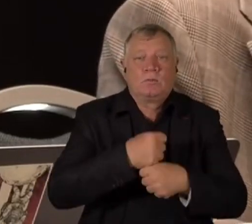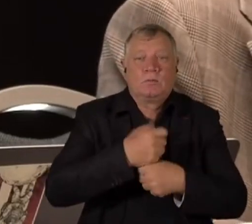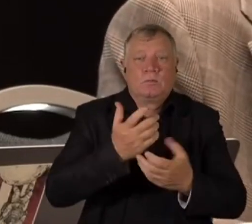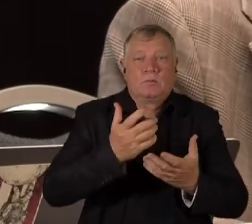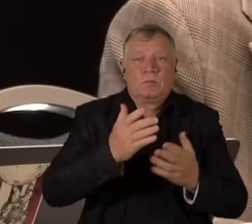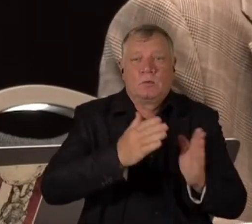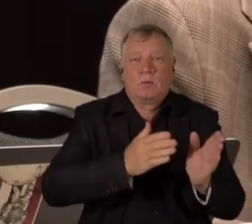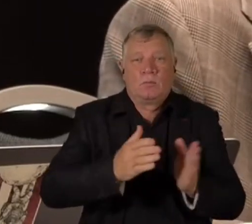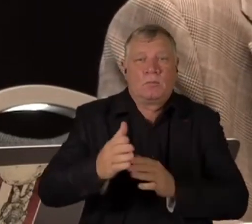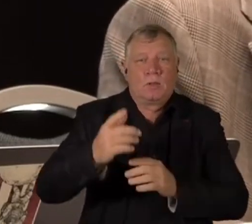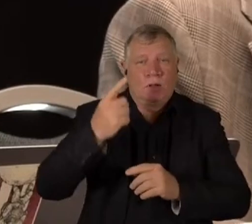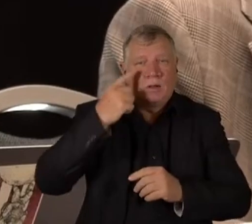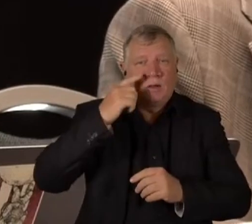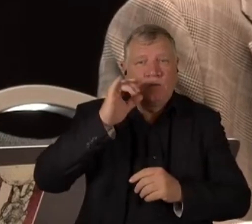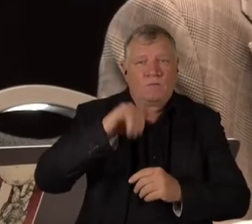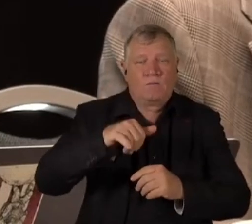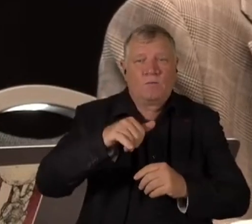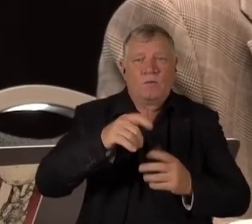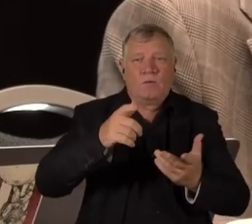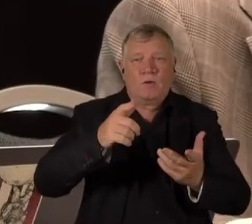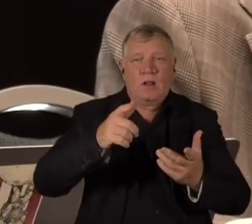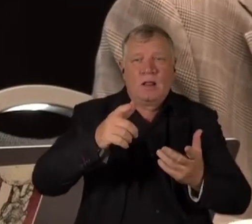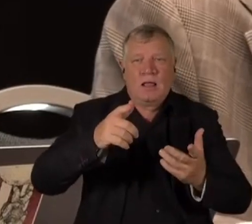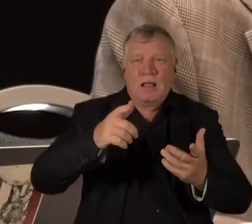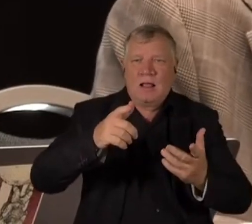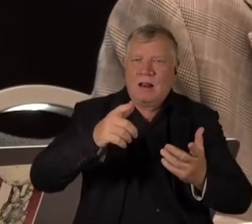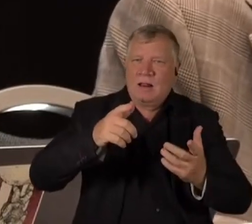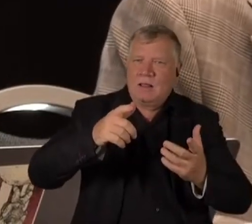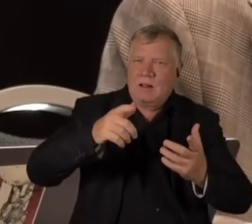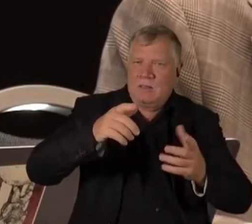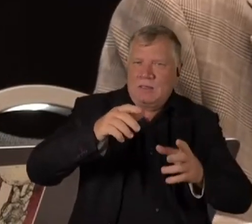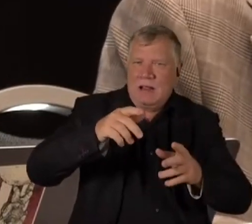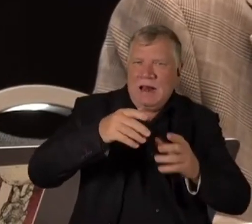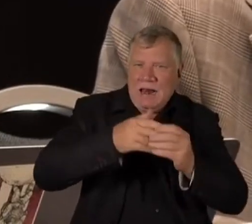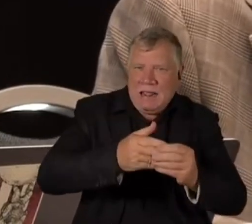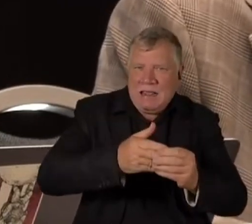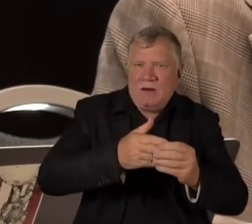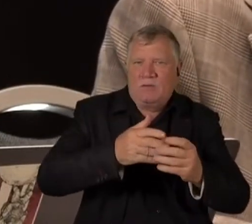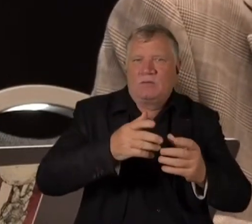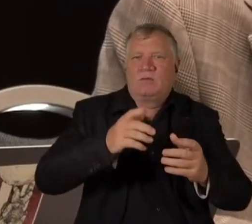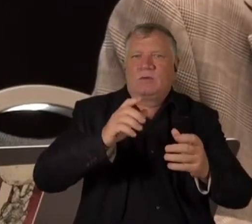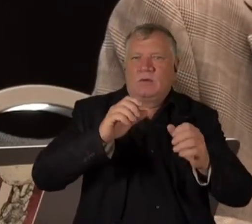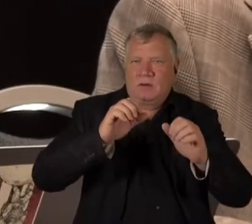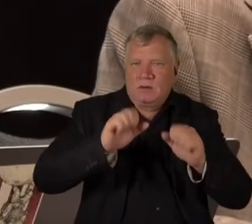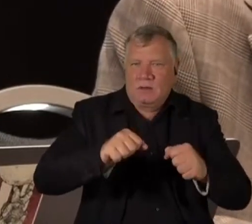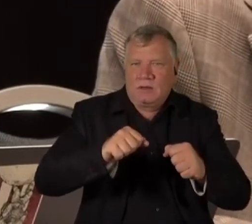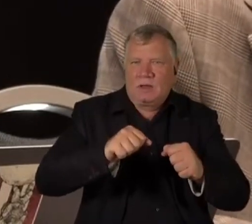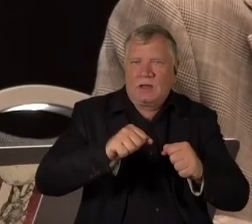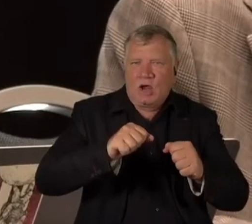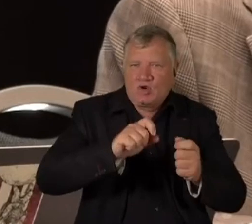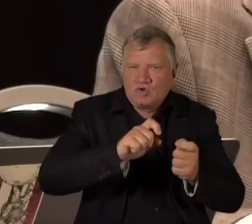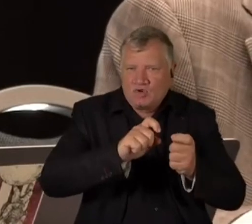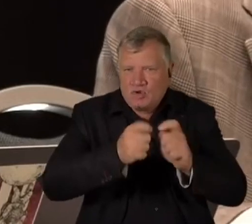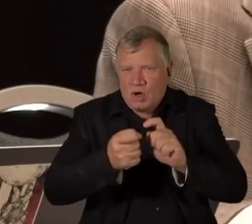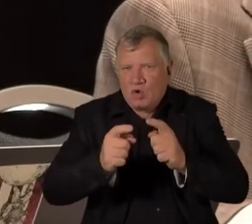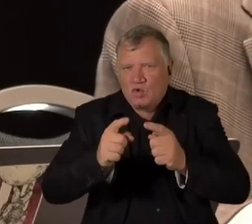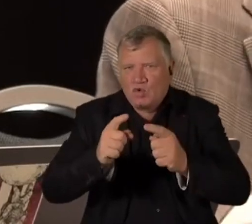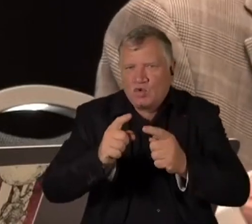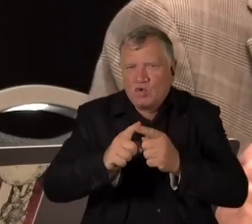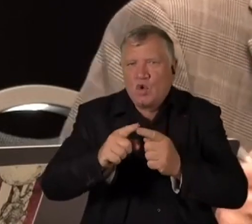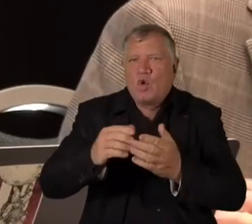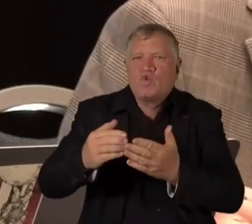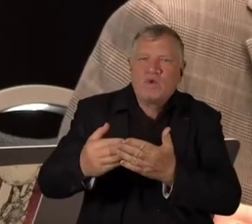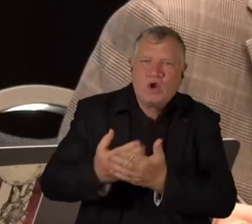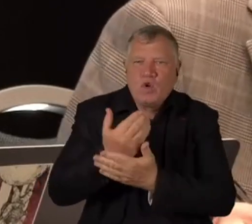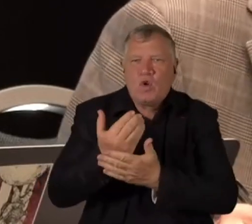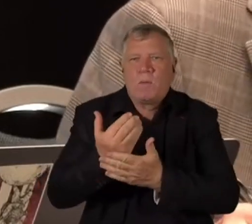will of Puerto Rico's elected leaders to move aggressively toward renewable energy. Those are the right